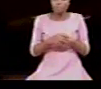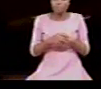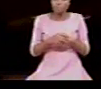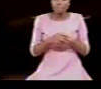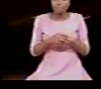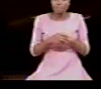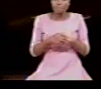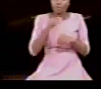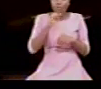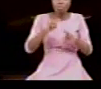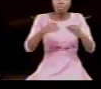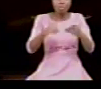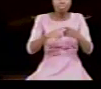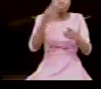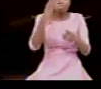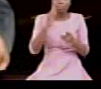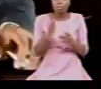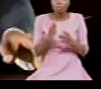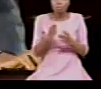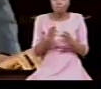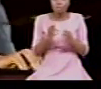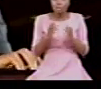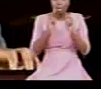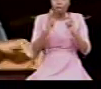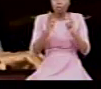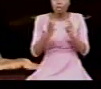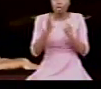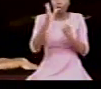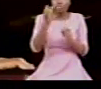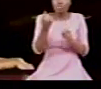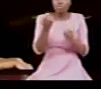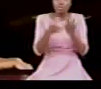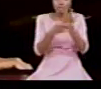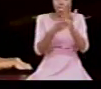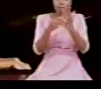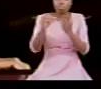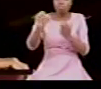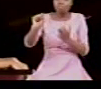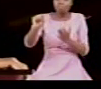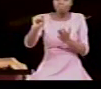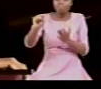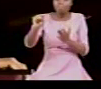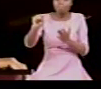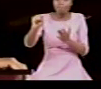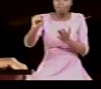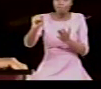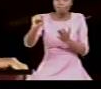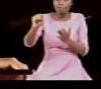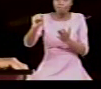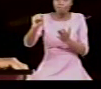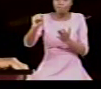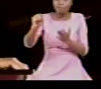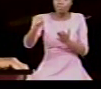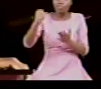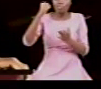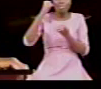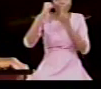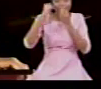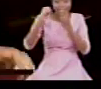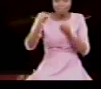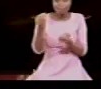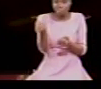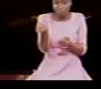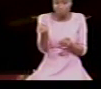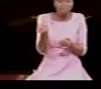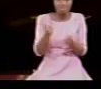You don't give to God, you're a miser. Look up here. Your hand is like this. You're greedy, you're a miser. Nothing